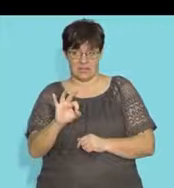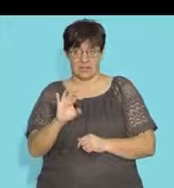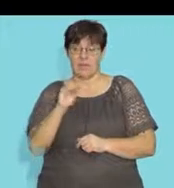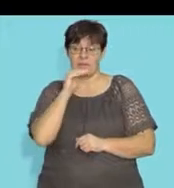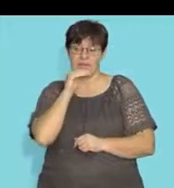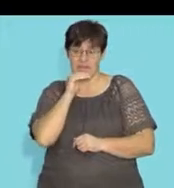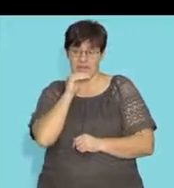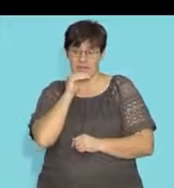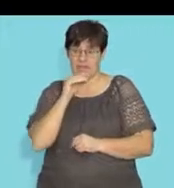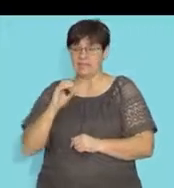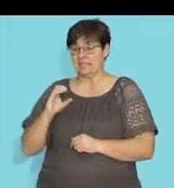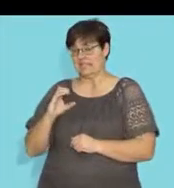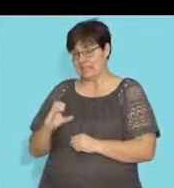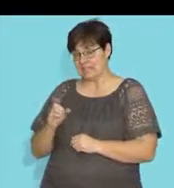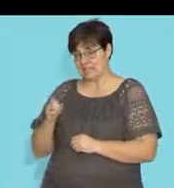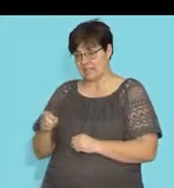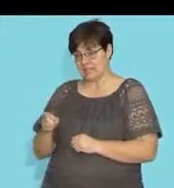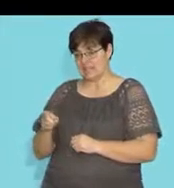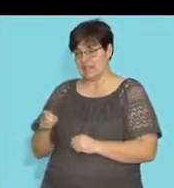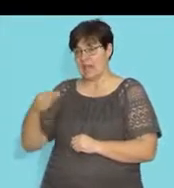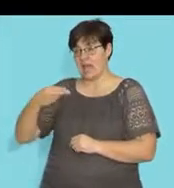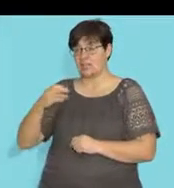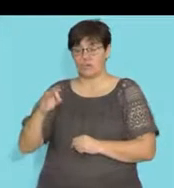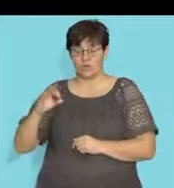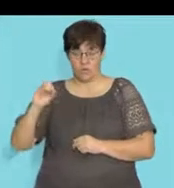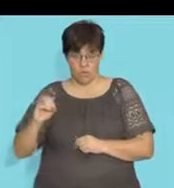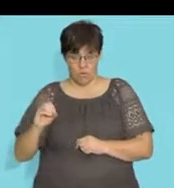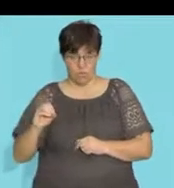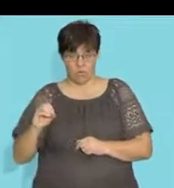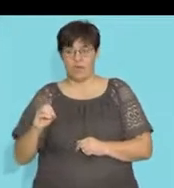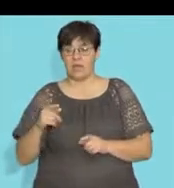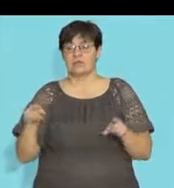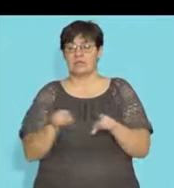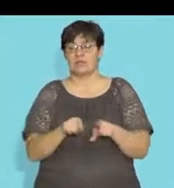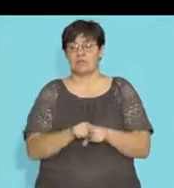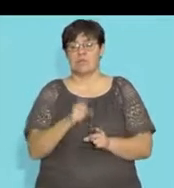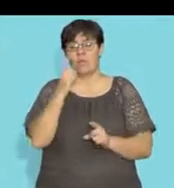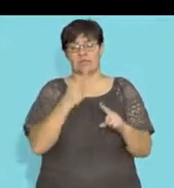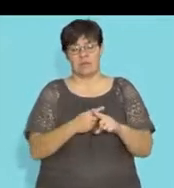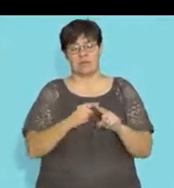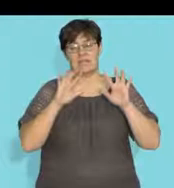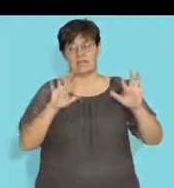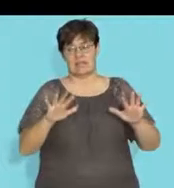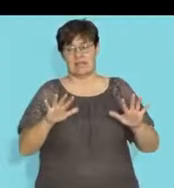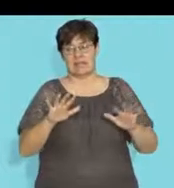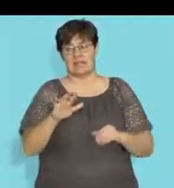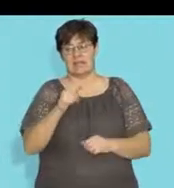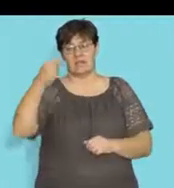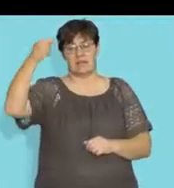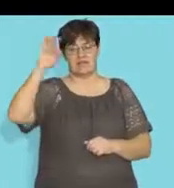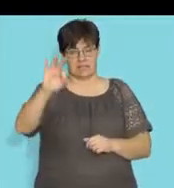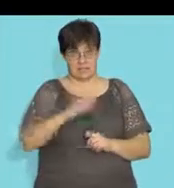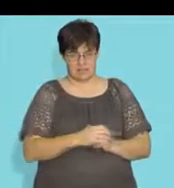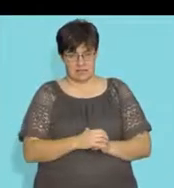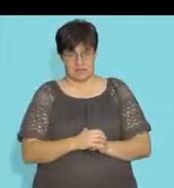means that the concentration of my hydronium ions is equal to 1 times 10 to the power of